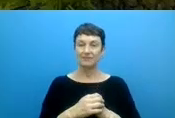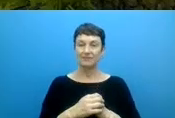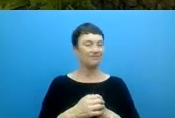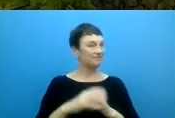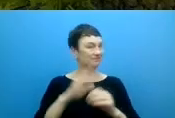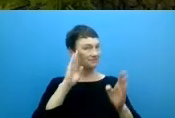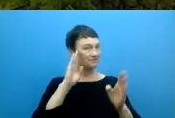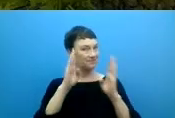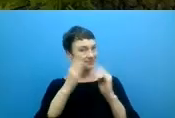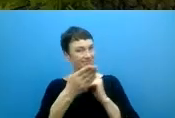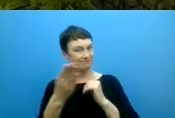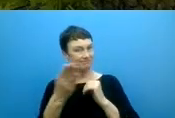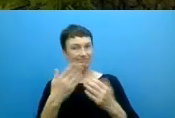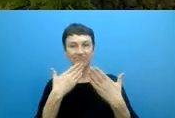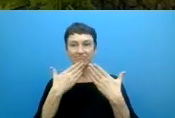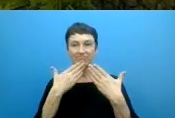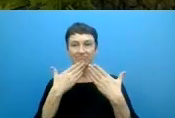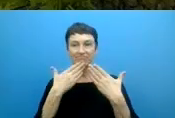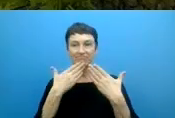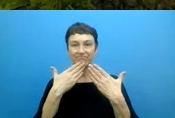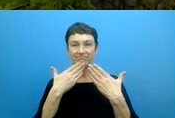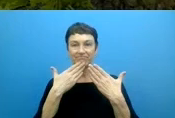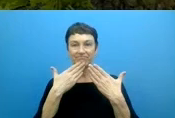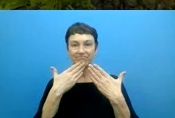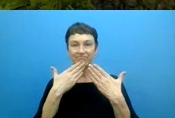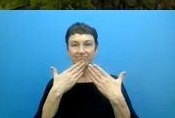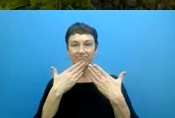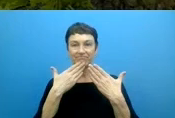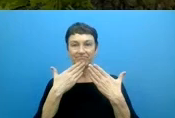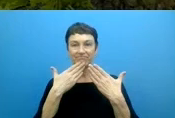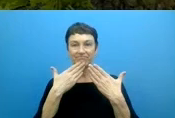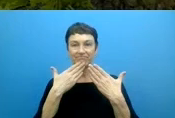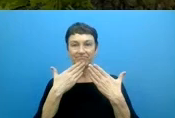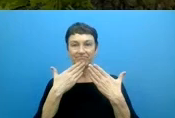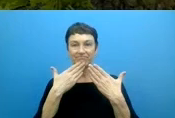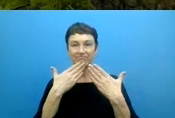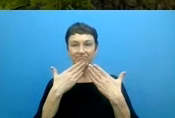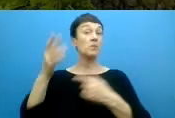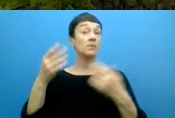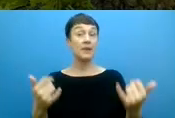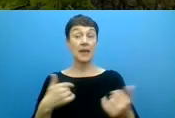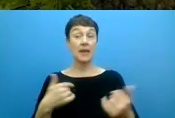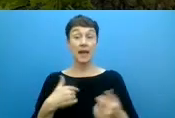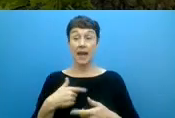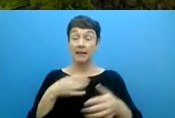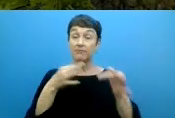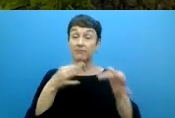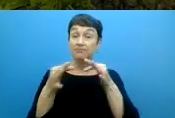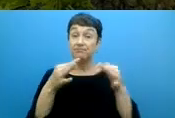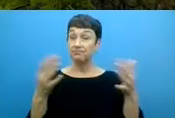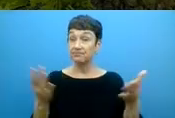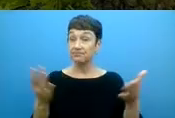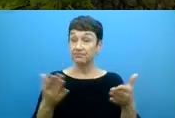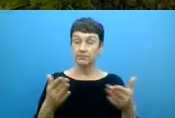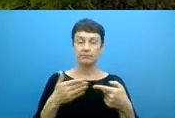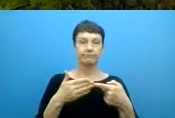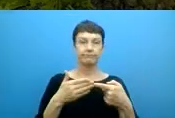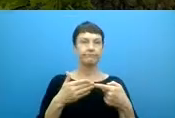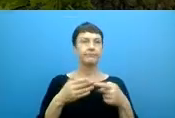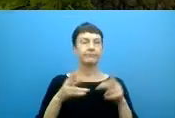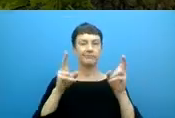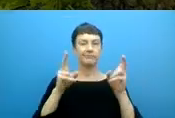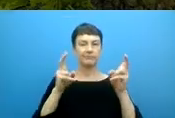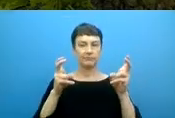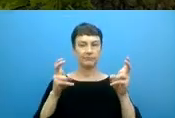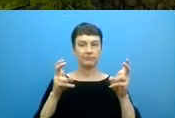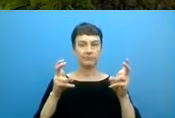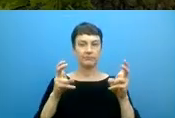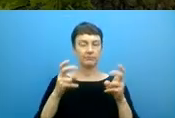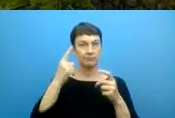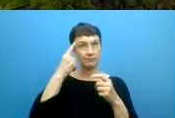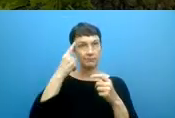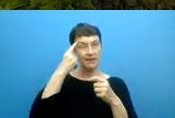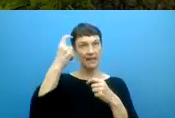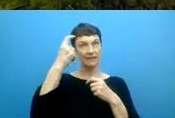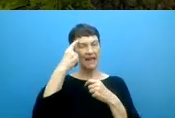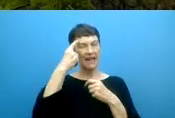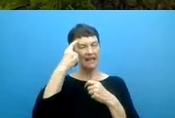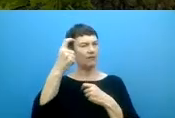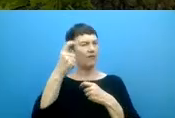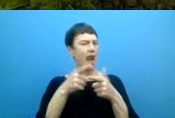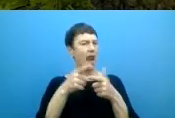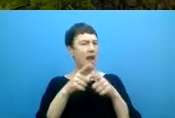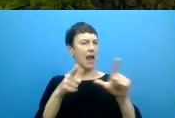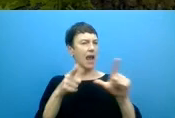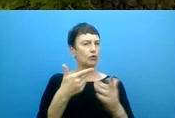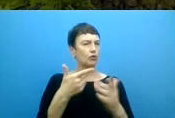Hello, everyone. Thank you so much for giving us this opportunity. So today we're going to be talking about implementing innovative language practices